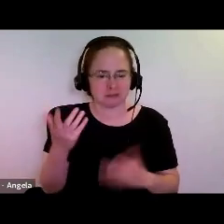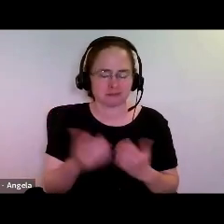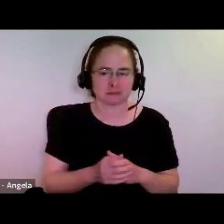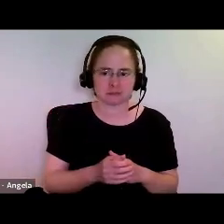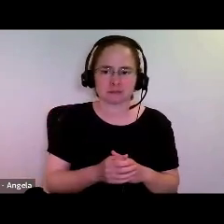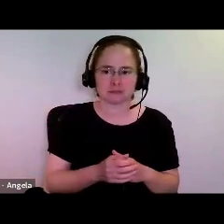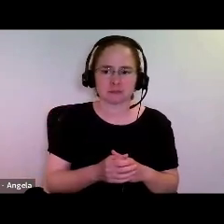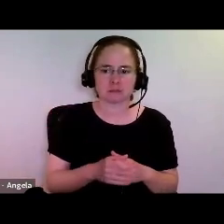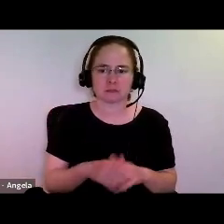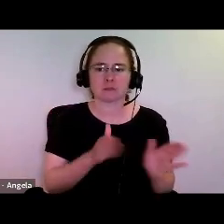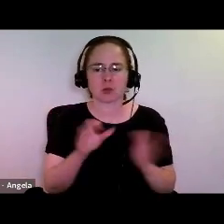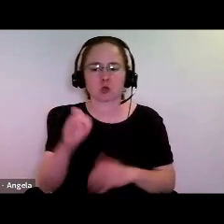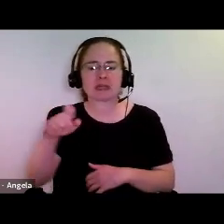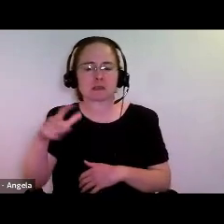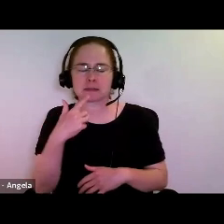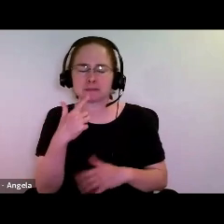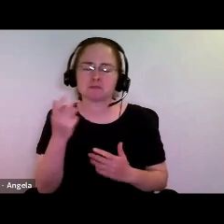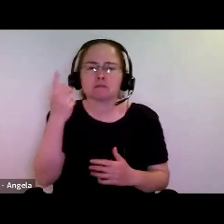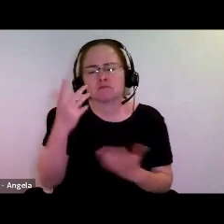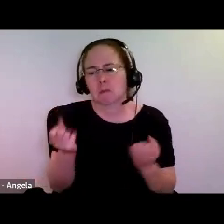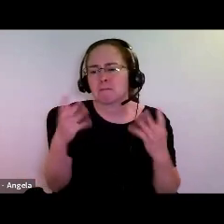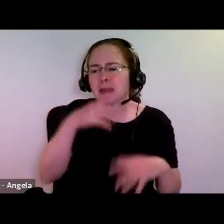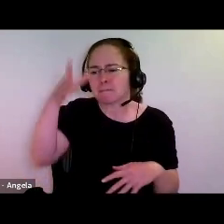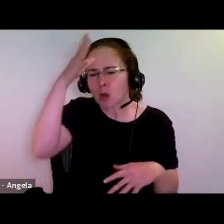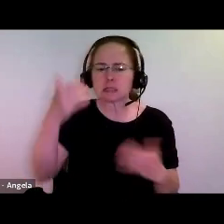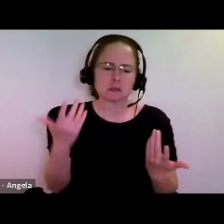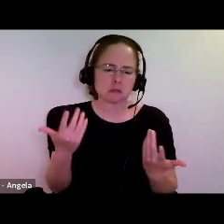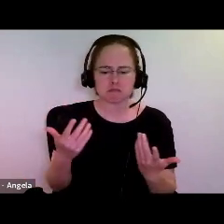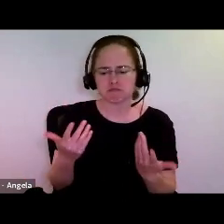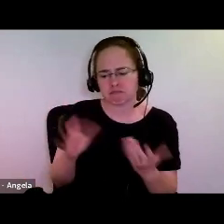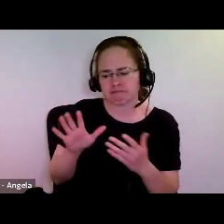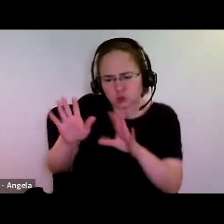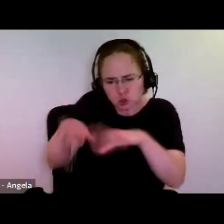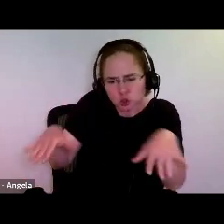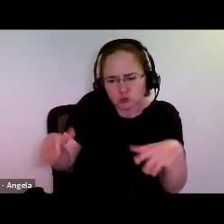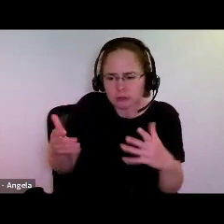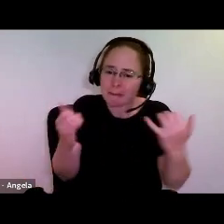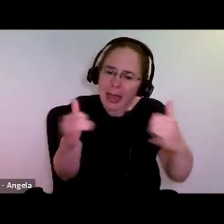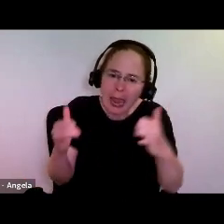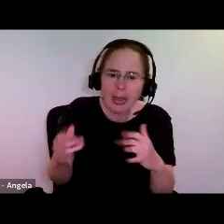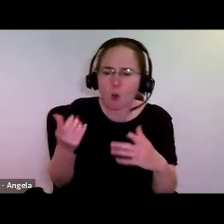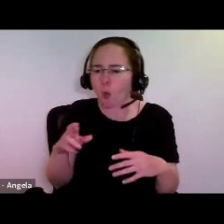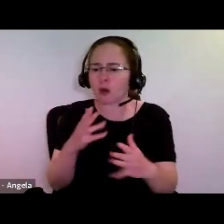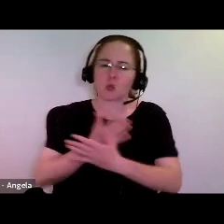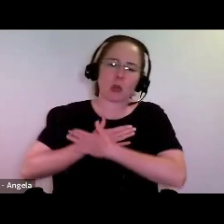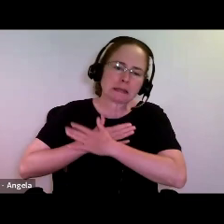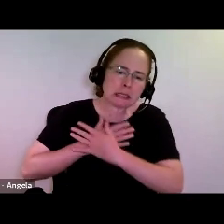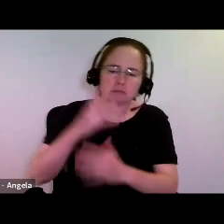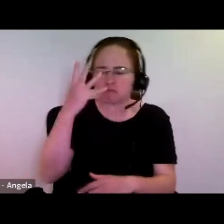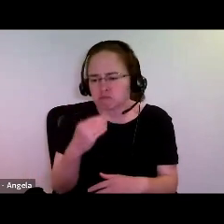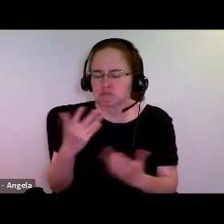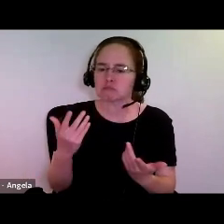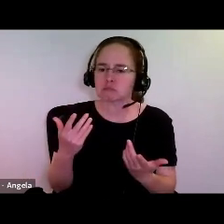Um, Most parents have moments when they have kids when their children are either playing or resting, and you